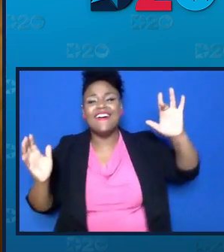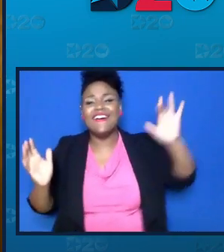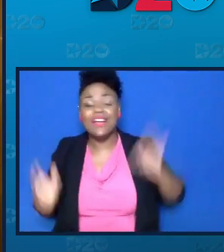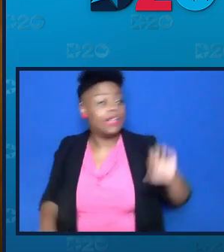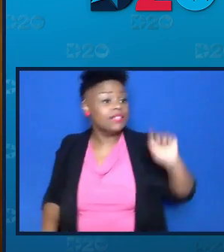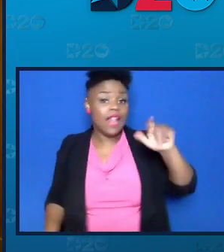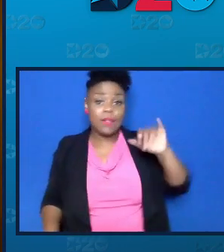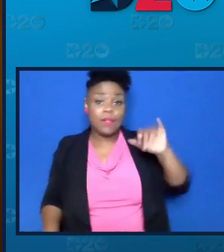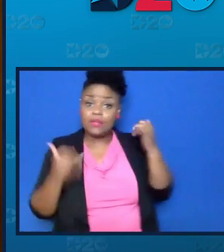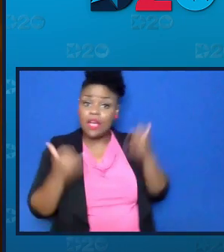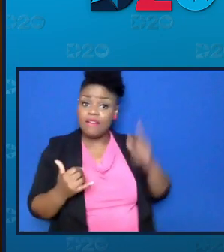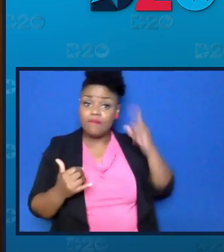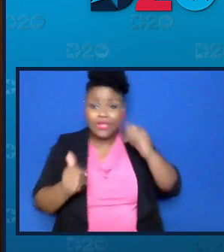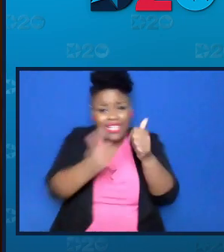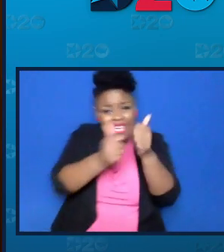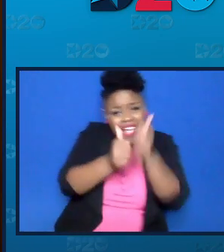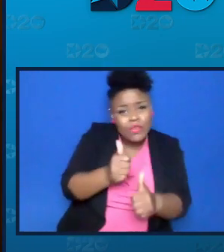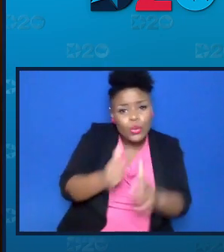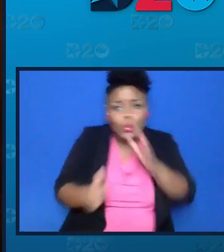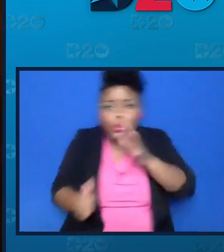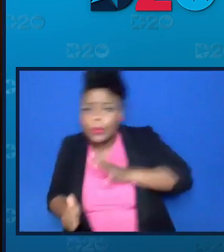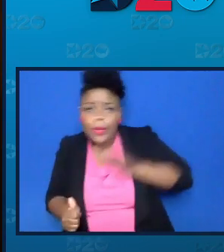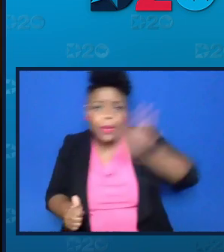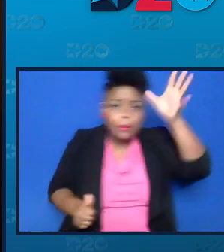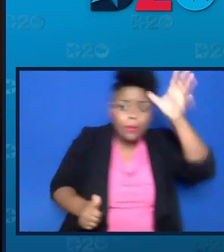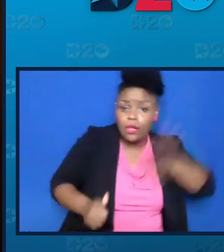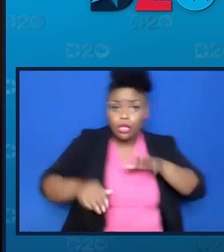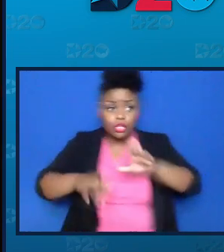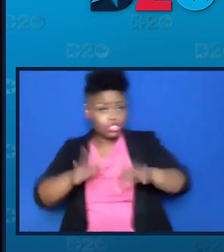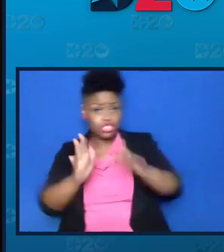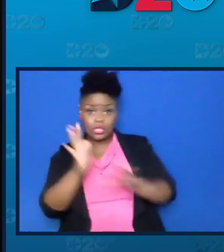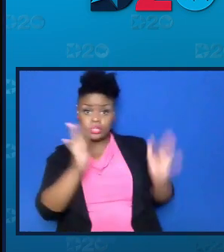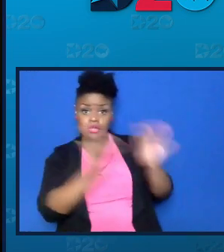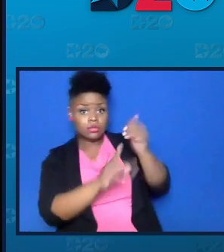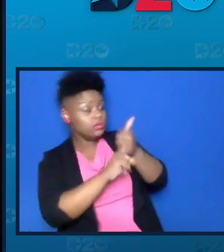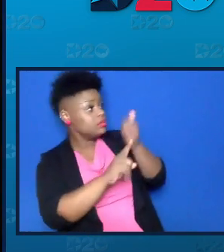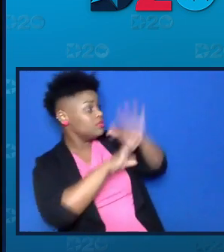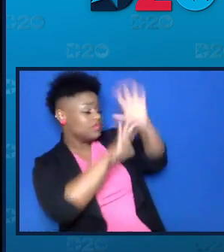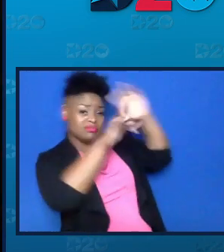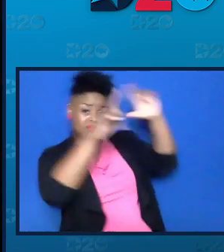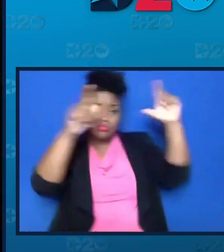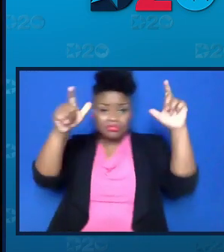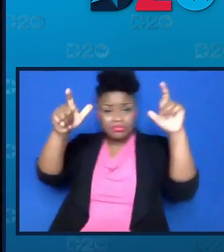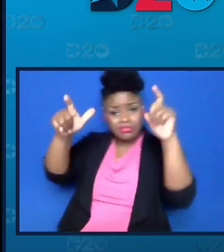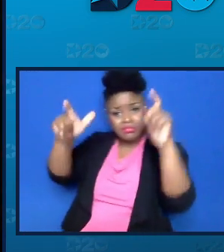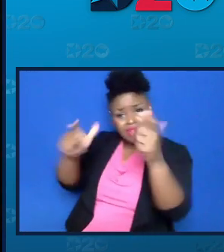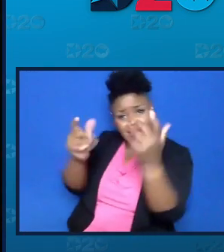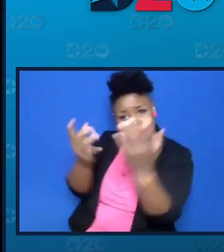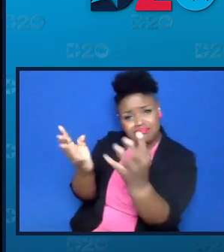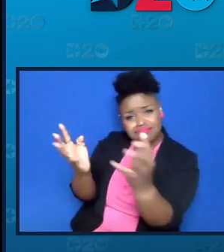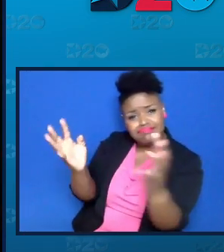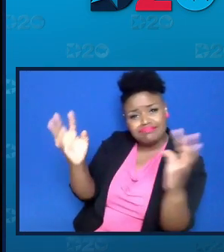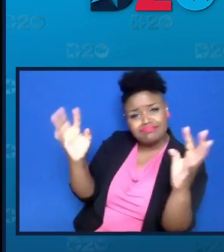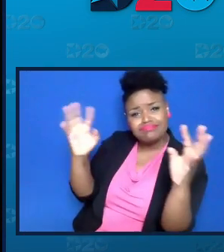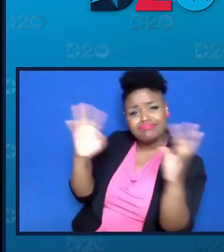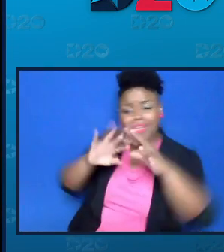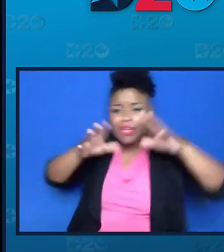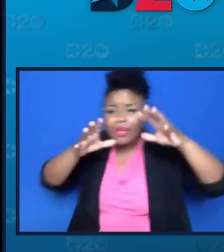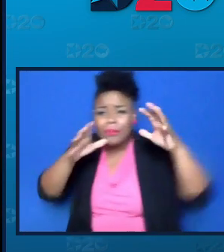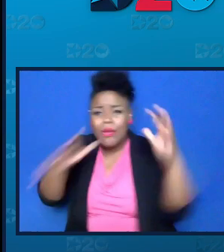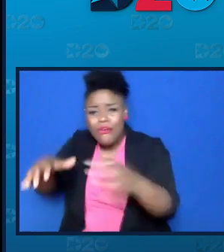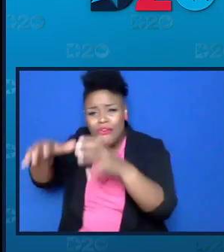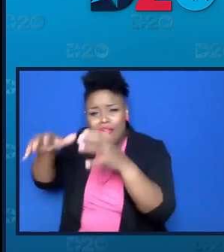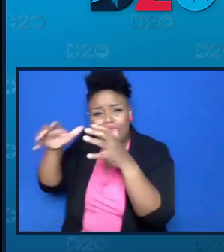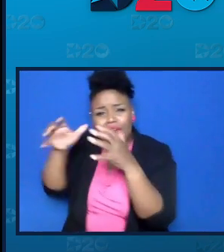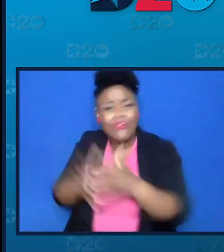Every man, woman, and child. Even Jesus got his crown in front of a crowd. They march with the torch, we gon' run with it now. Never